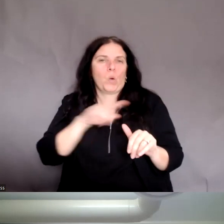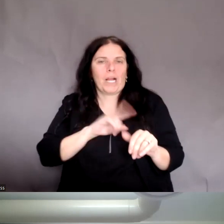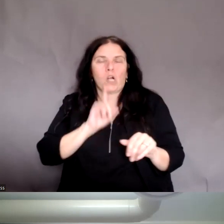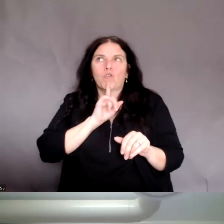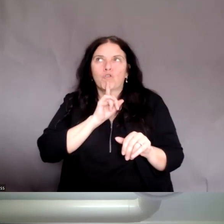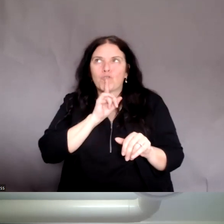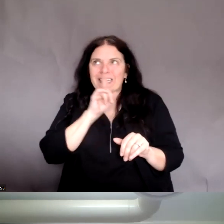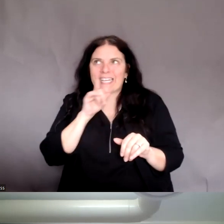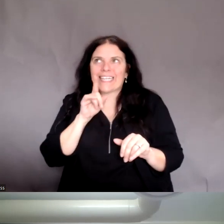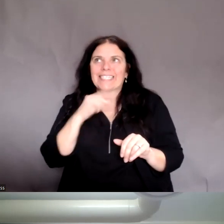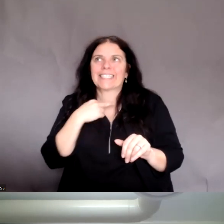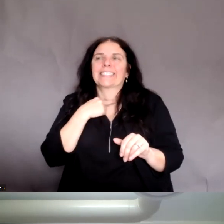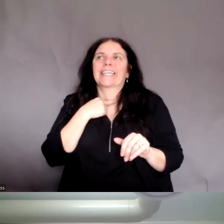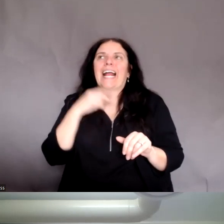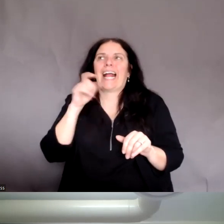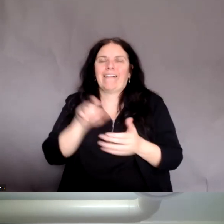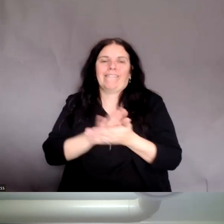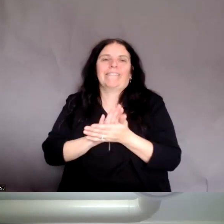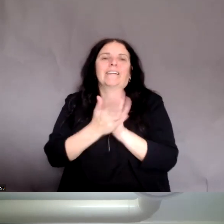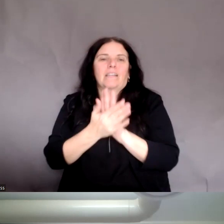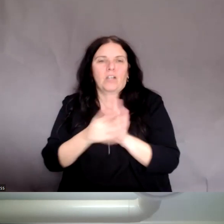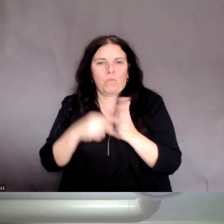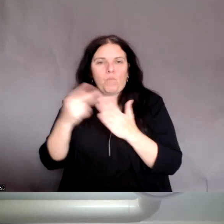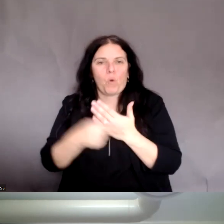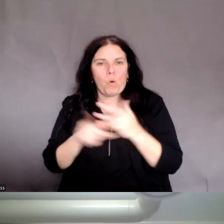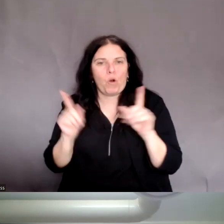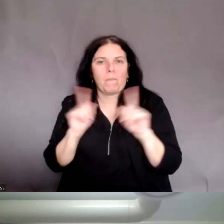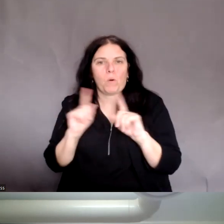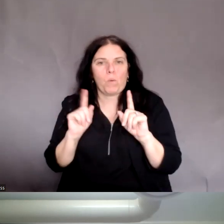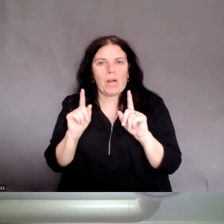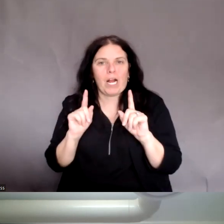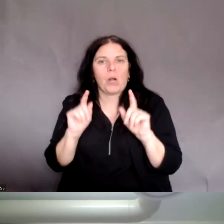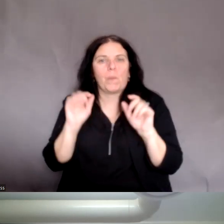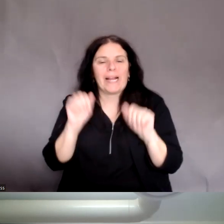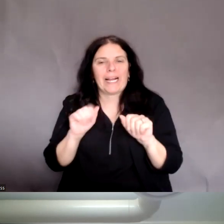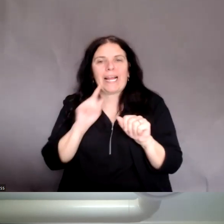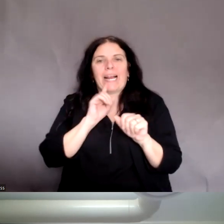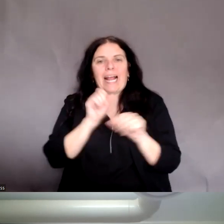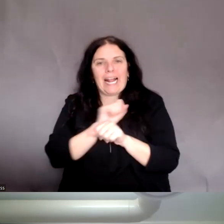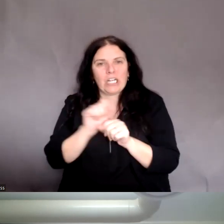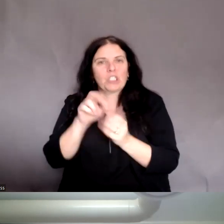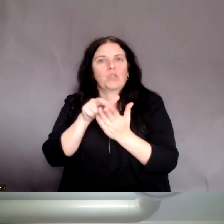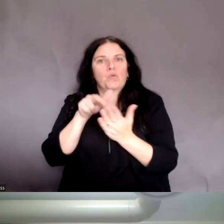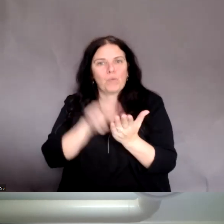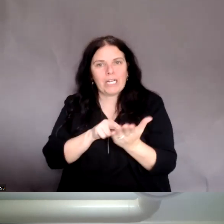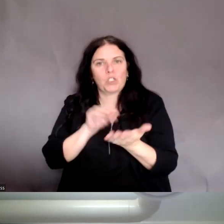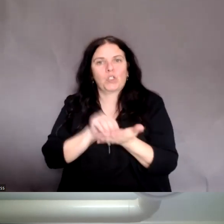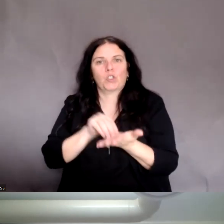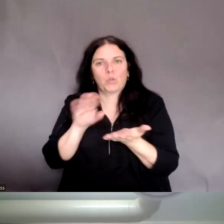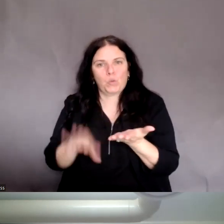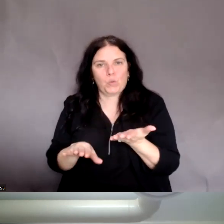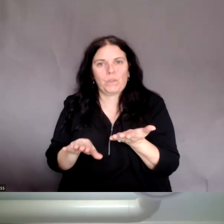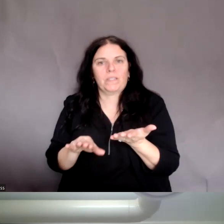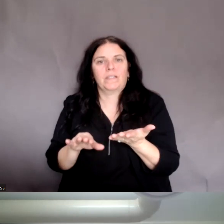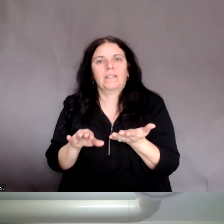pushed to turn this into a program where we can actually register the student and get